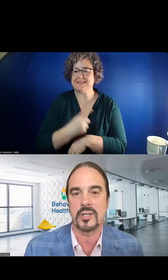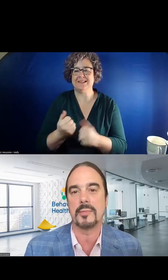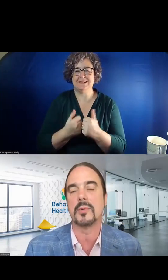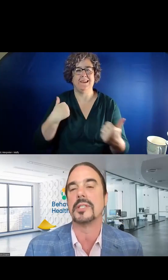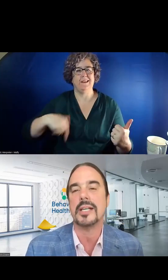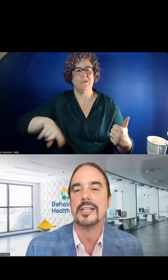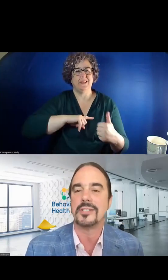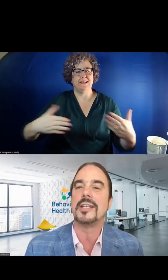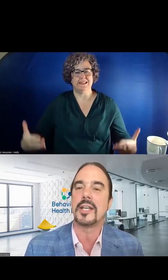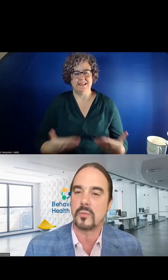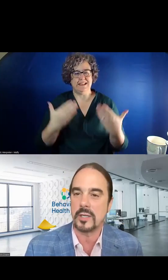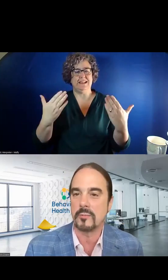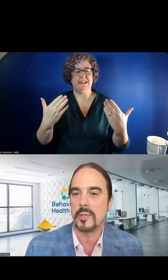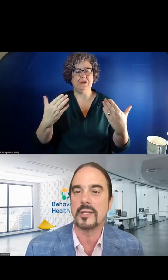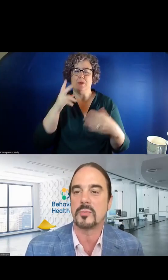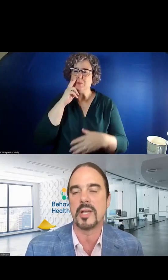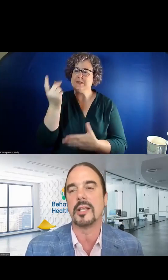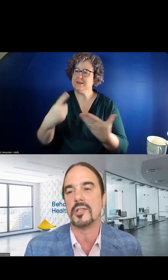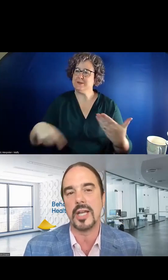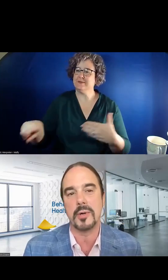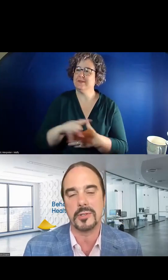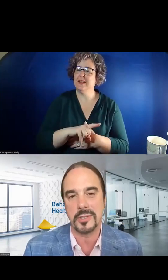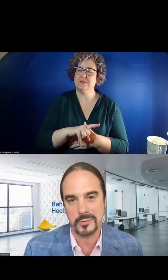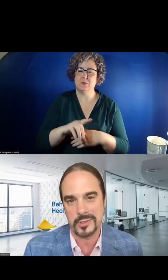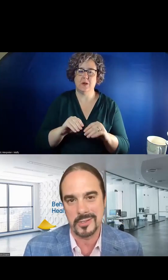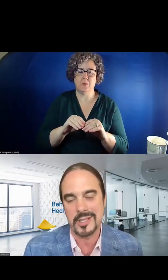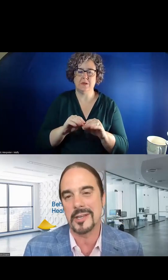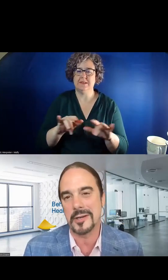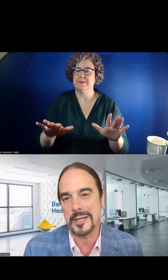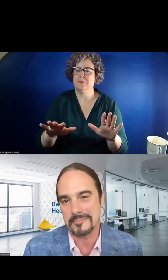Crisis Jam, and we'll see you next week when we spread a little jam on your toast. Take care now.